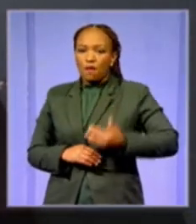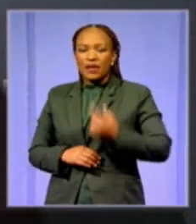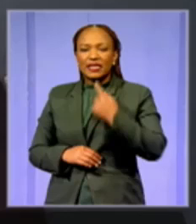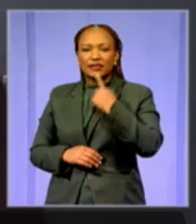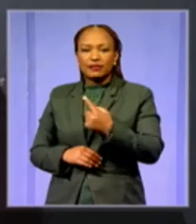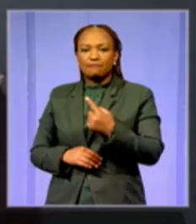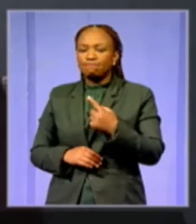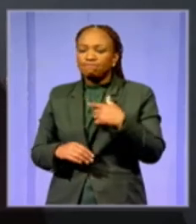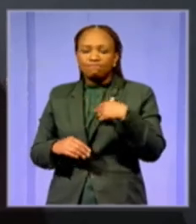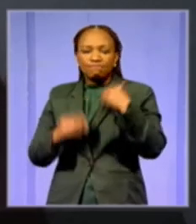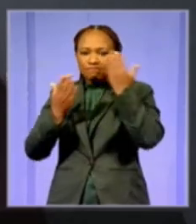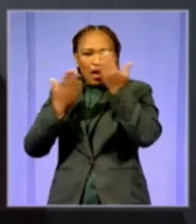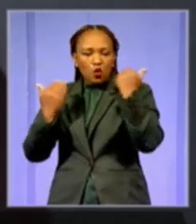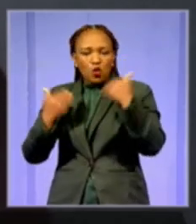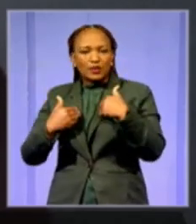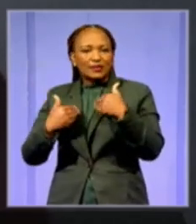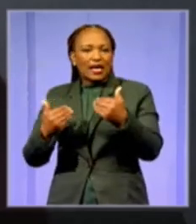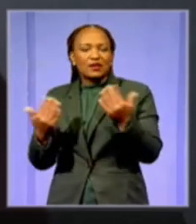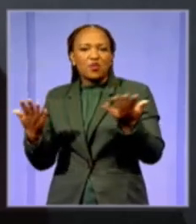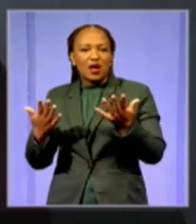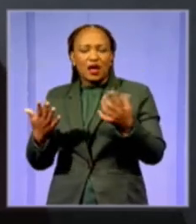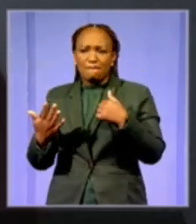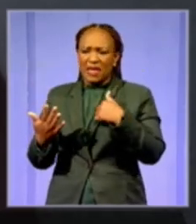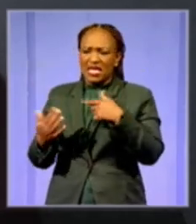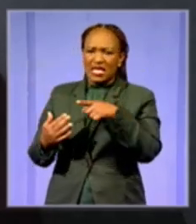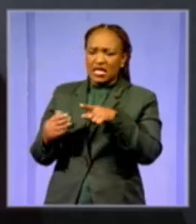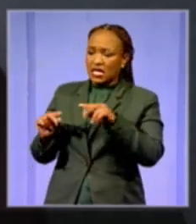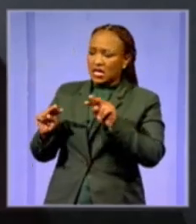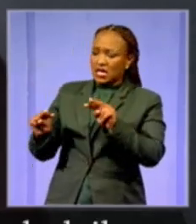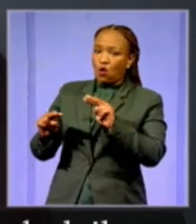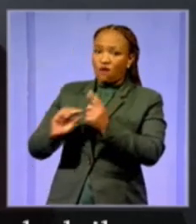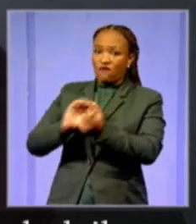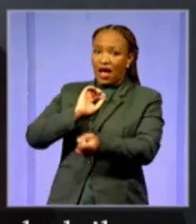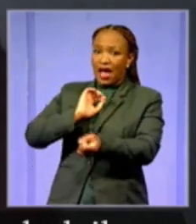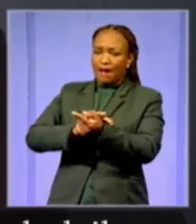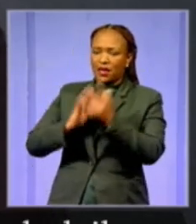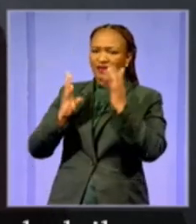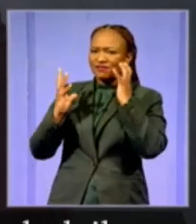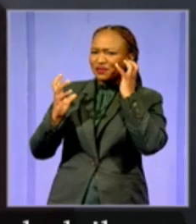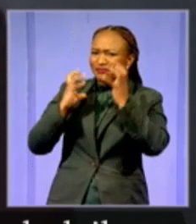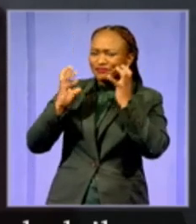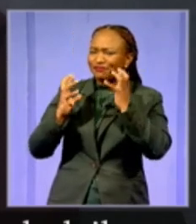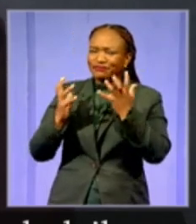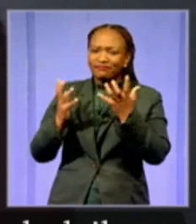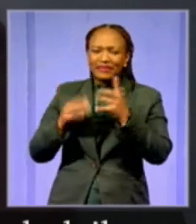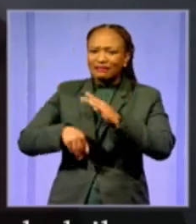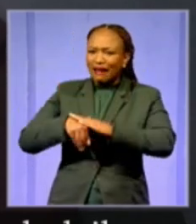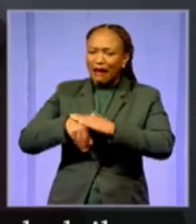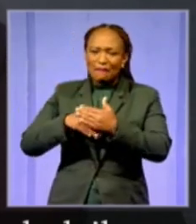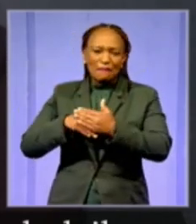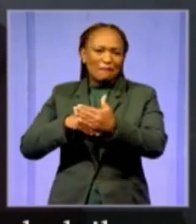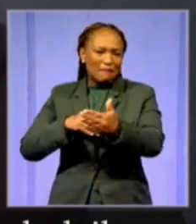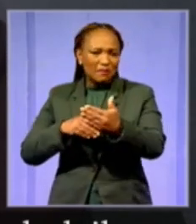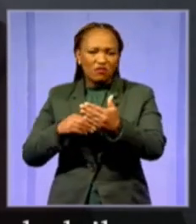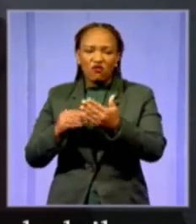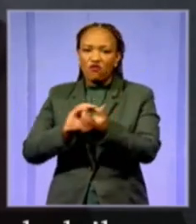and confused about this incident. It will take me time to forget about what has happened. I got a call